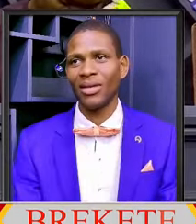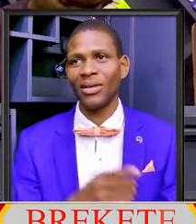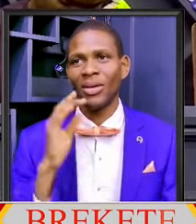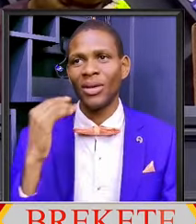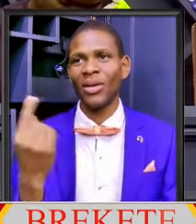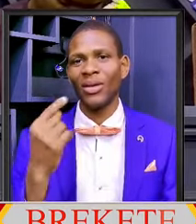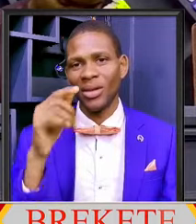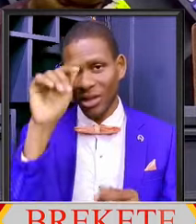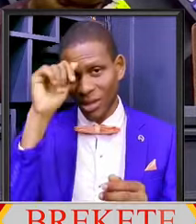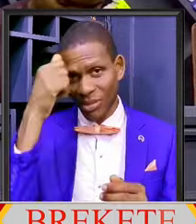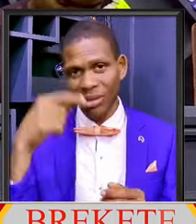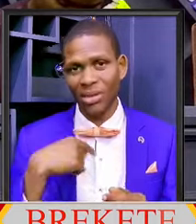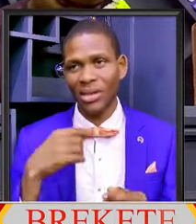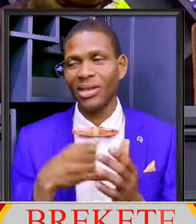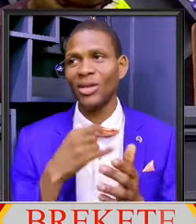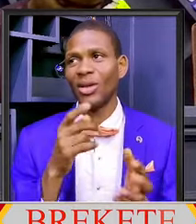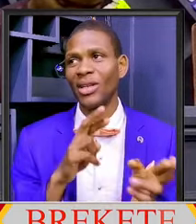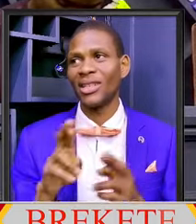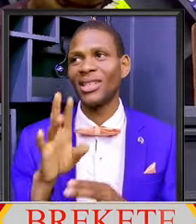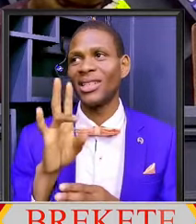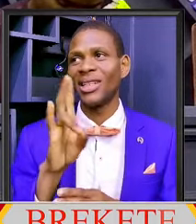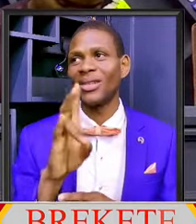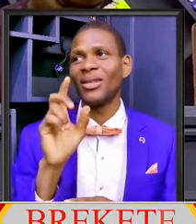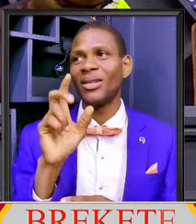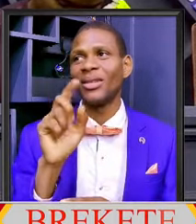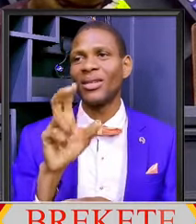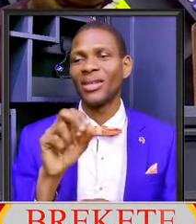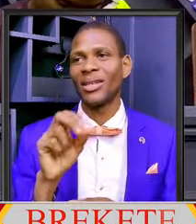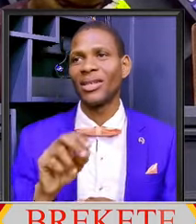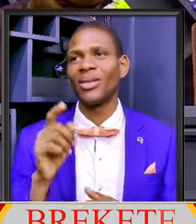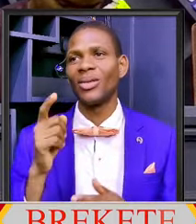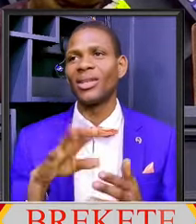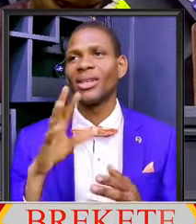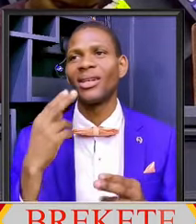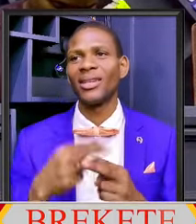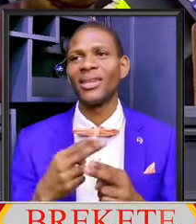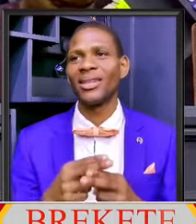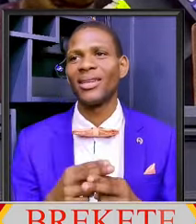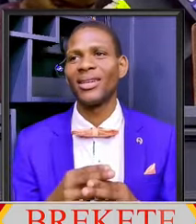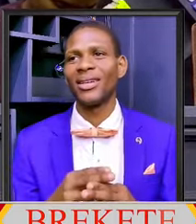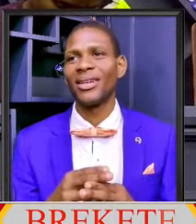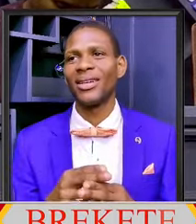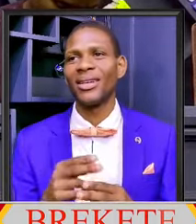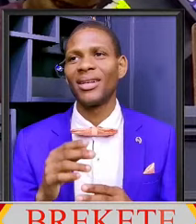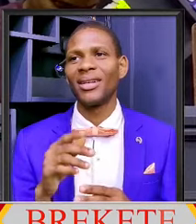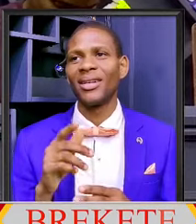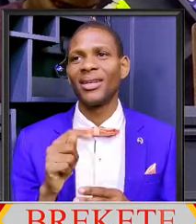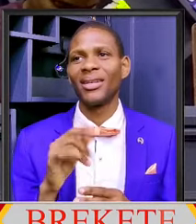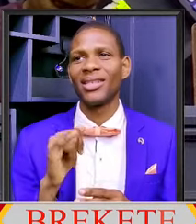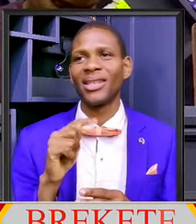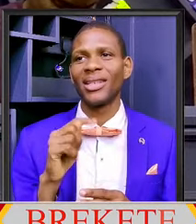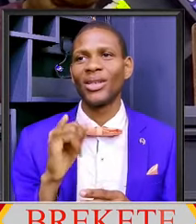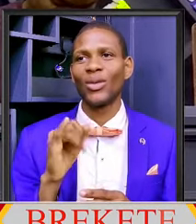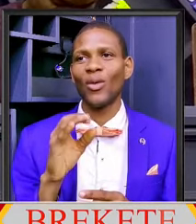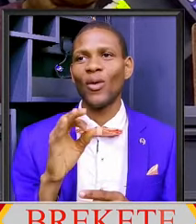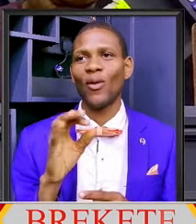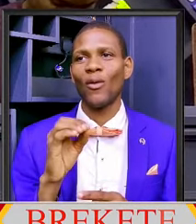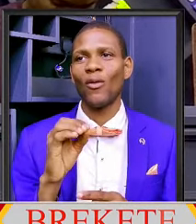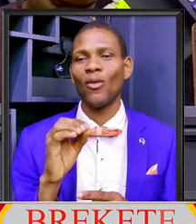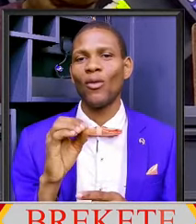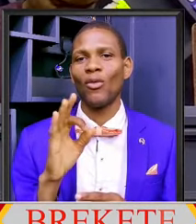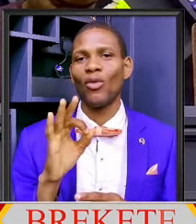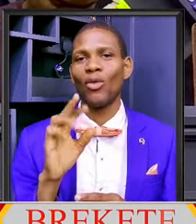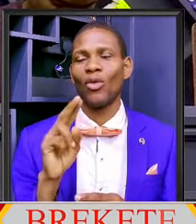will always remind me. Mommy is already 7:30. What will be her name? Her name is Tito Fumi, Uluwa Tito